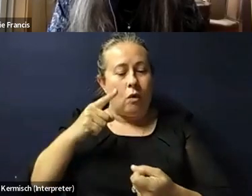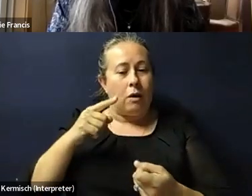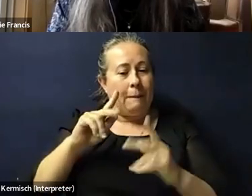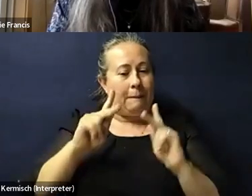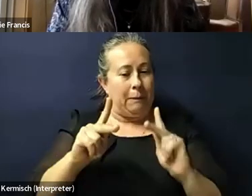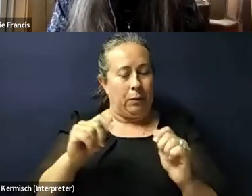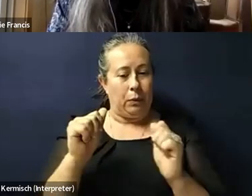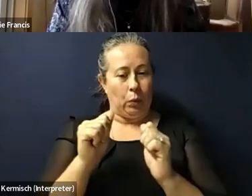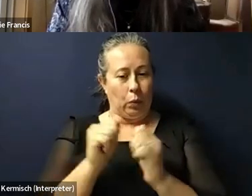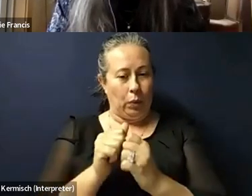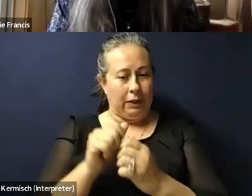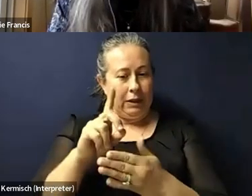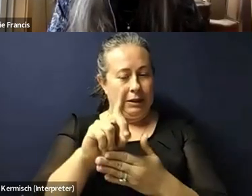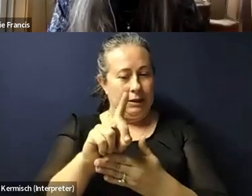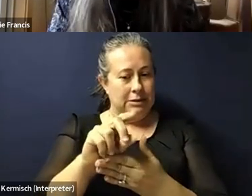with